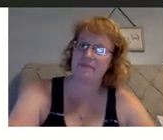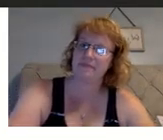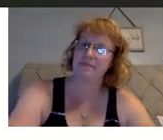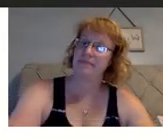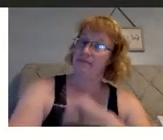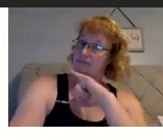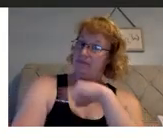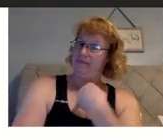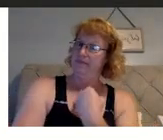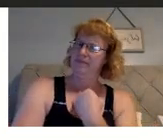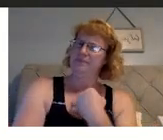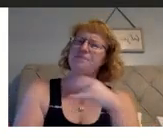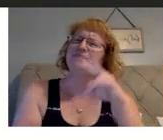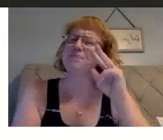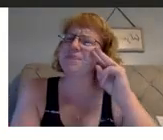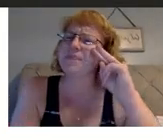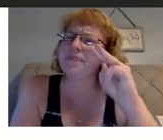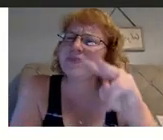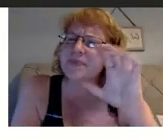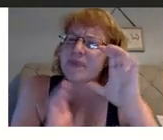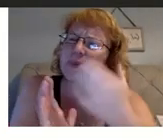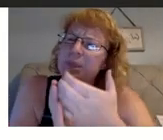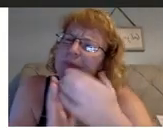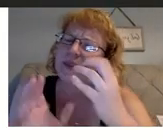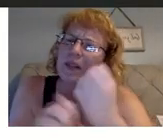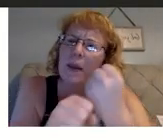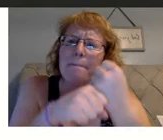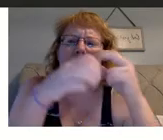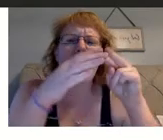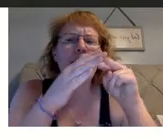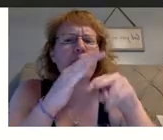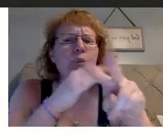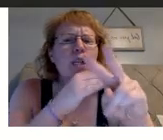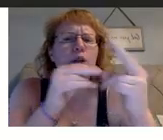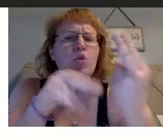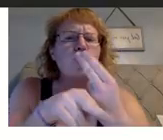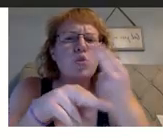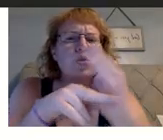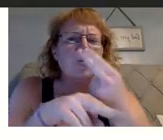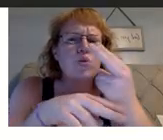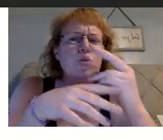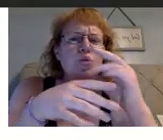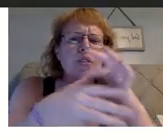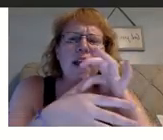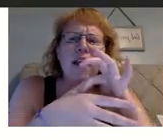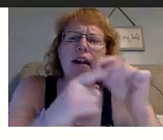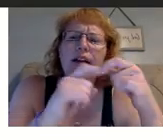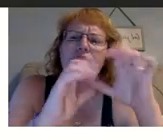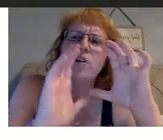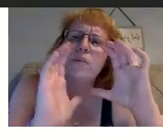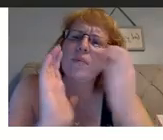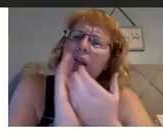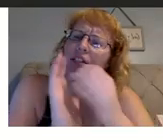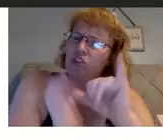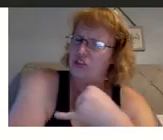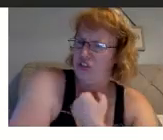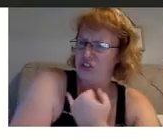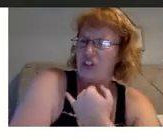chooses. Look, just looking at the picture, if we're going to make a prediction and use our context from the picture, what do you think Jen